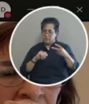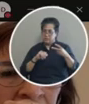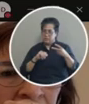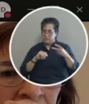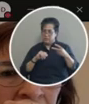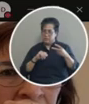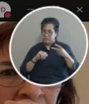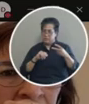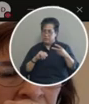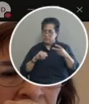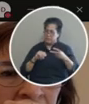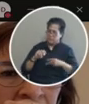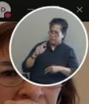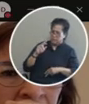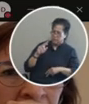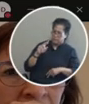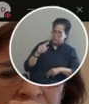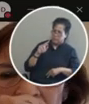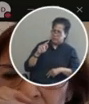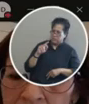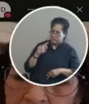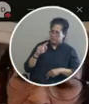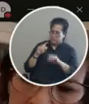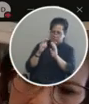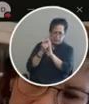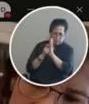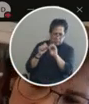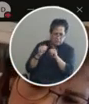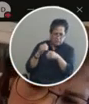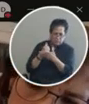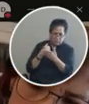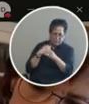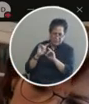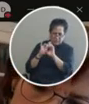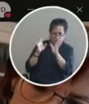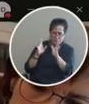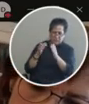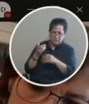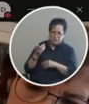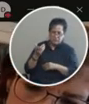Ms. Neiman, can you help me clarify this motion, please?